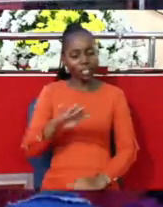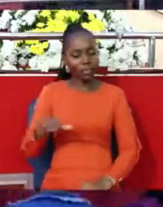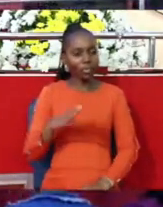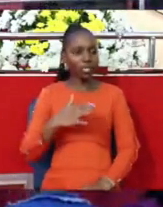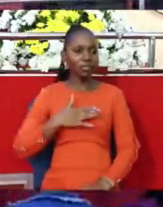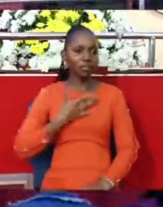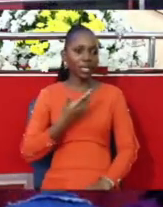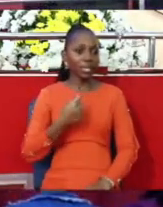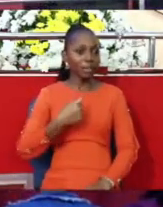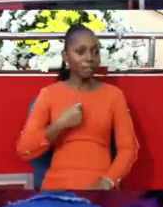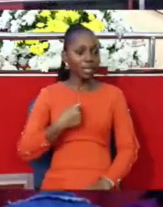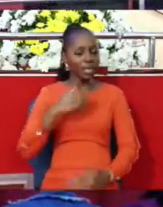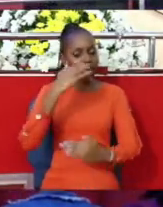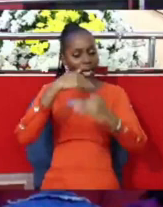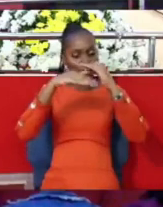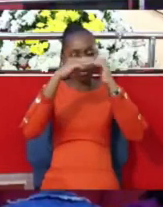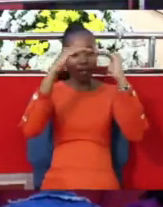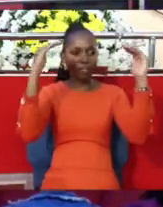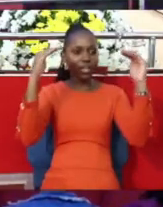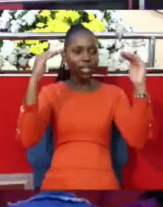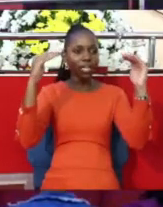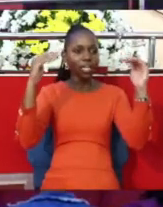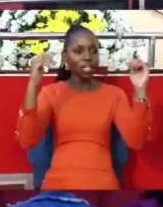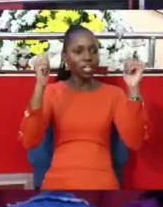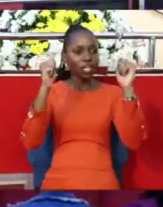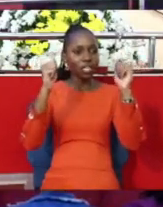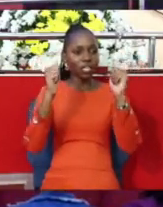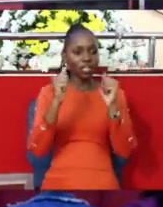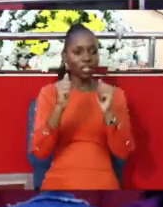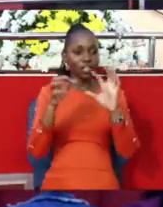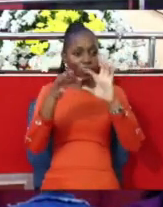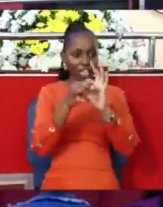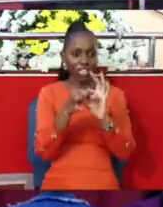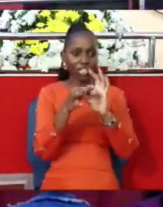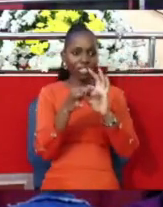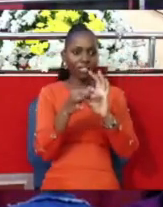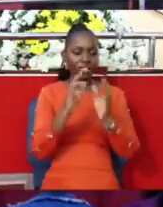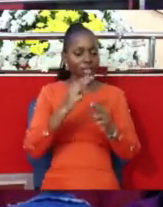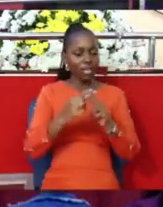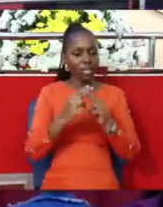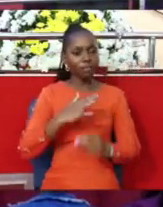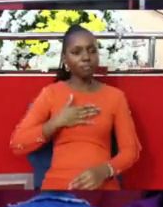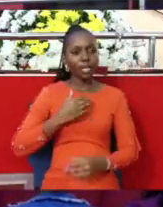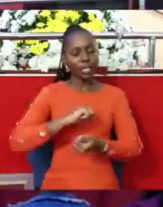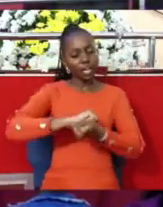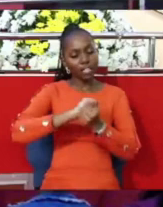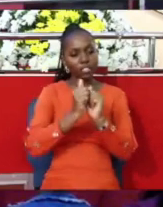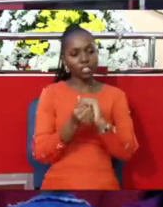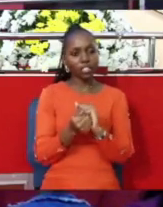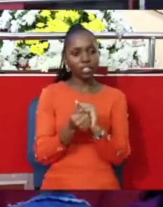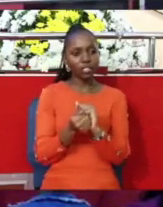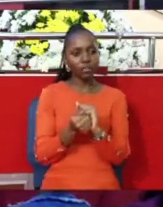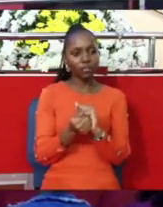I am a heavenly bound. Mimi nasonga kwenda mbinguni. My name has changed. Na jina langu limebadilika. But when we talk about God, the name of the